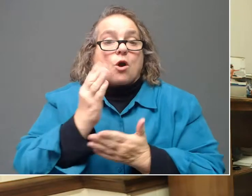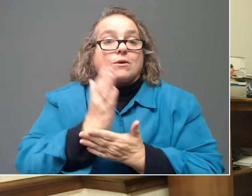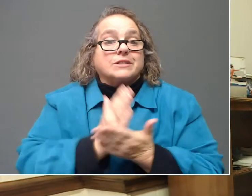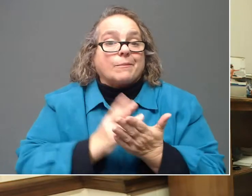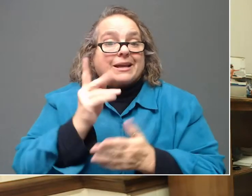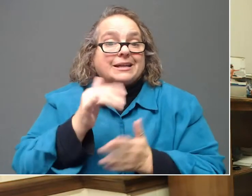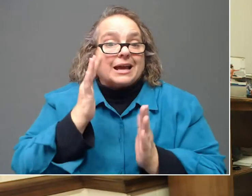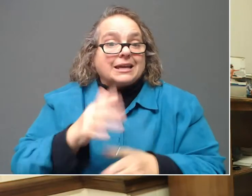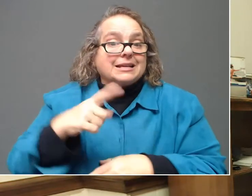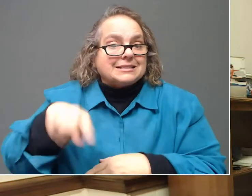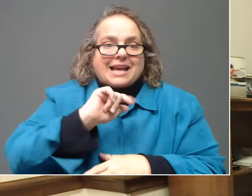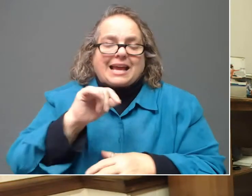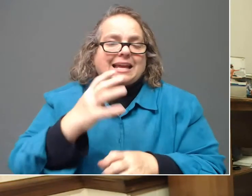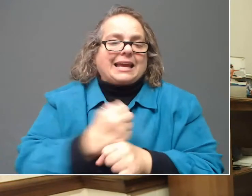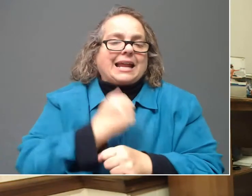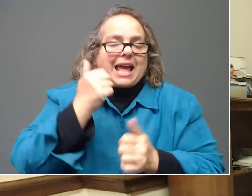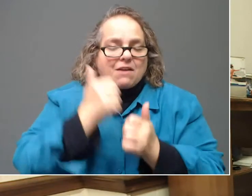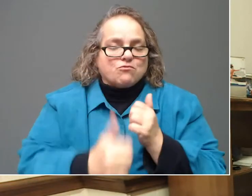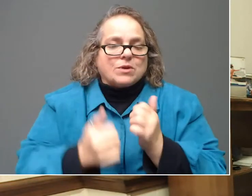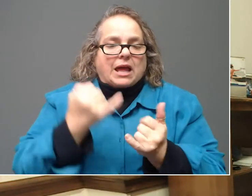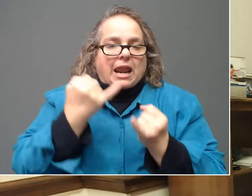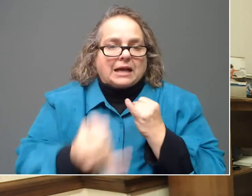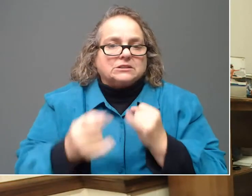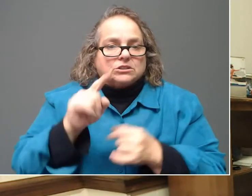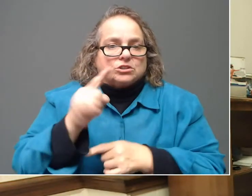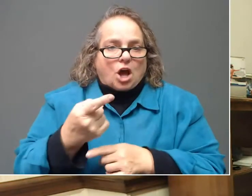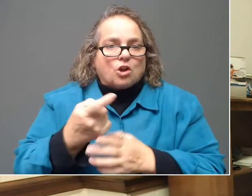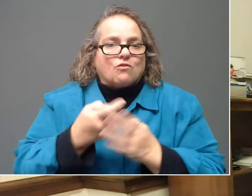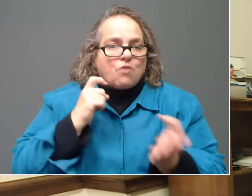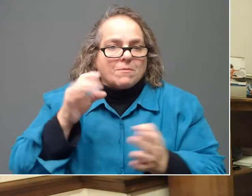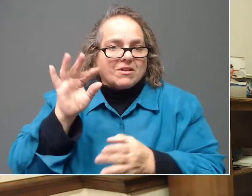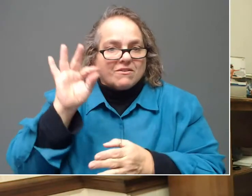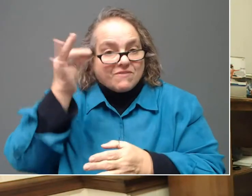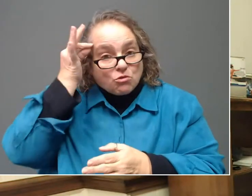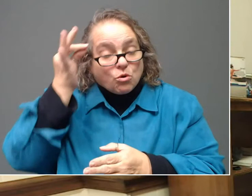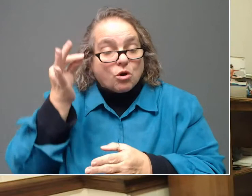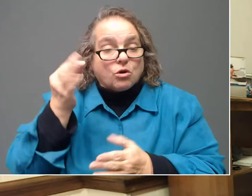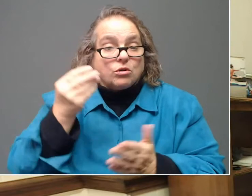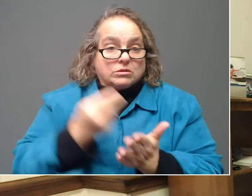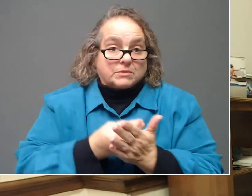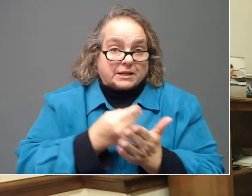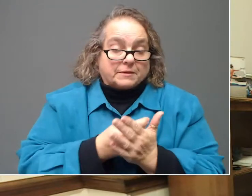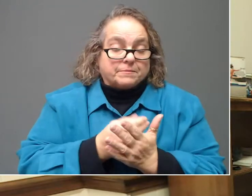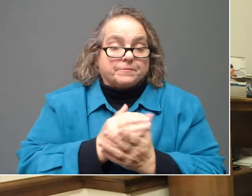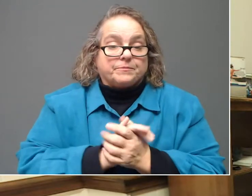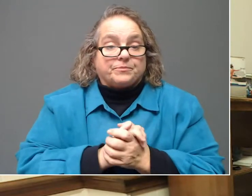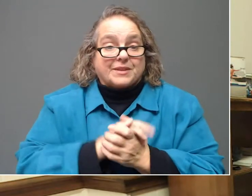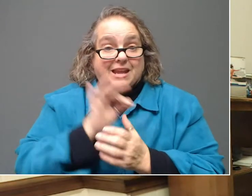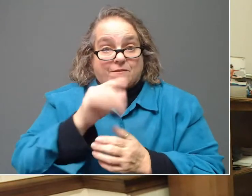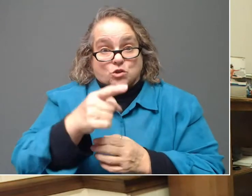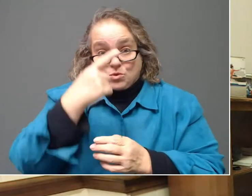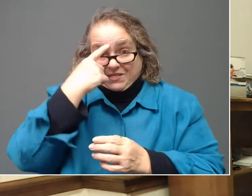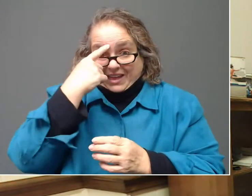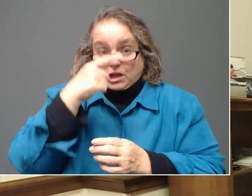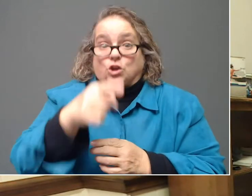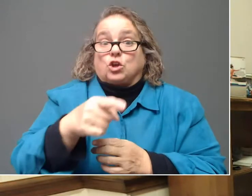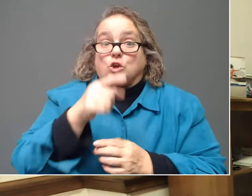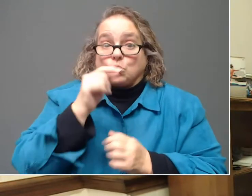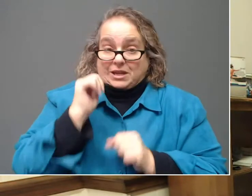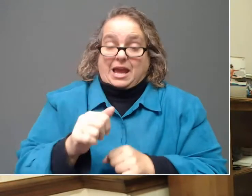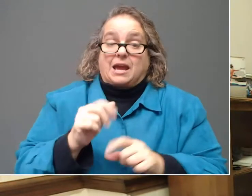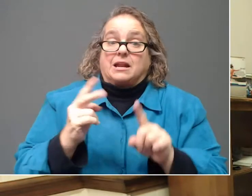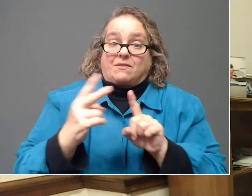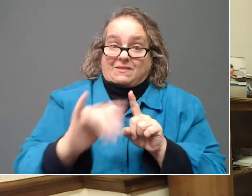dollar that we can from the federal stimulus programs. If you think this might apply to you, if you log into your